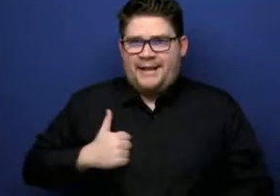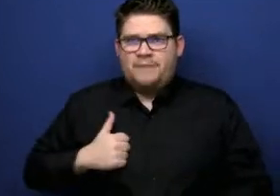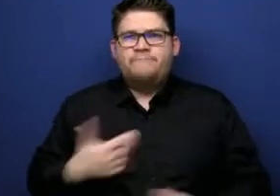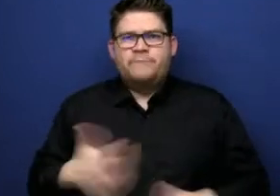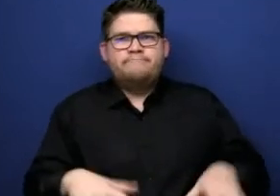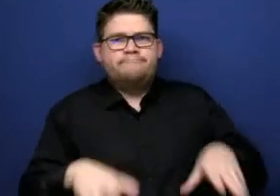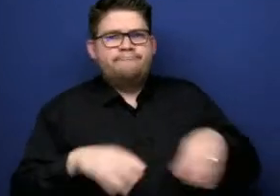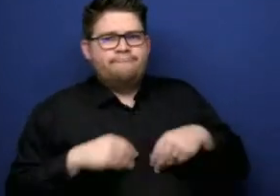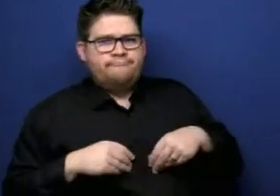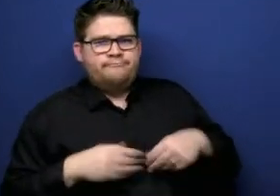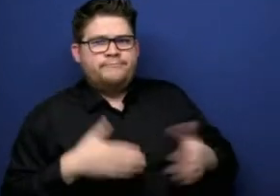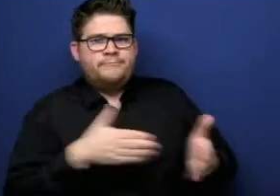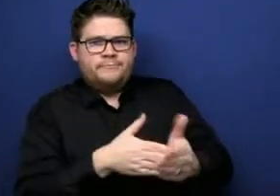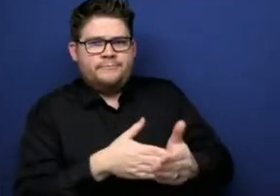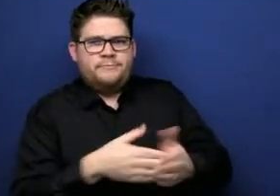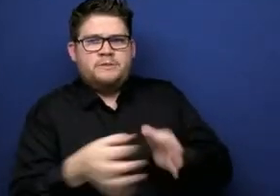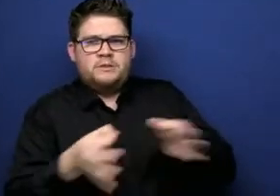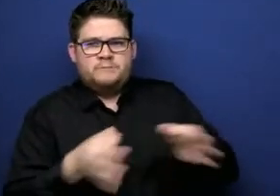Ontario.